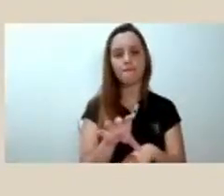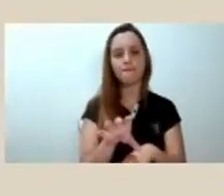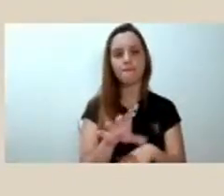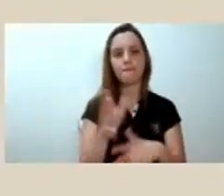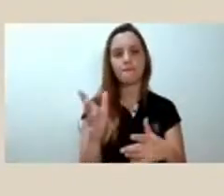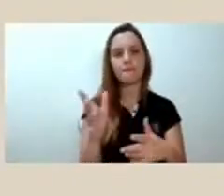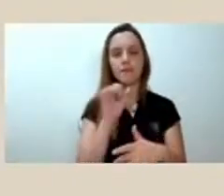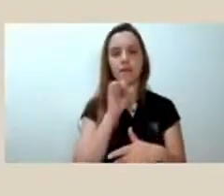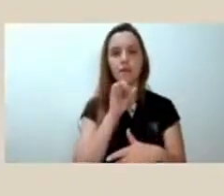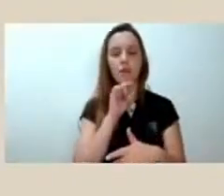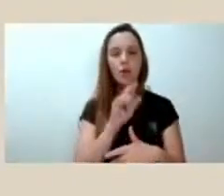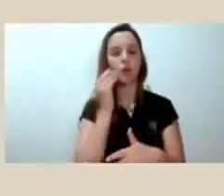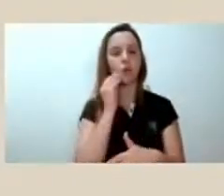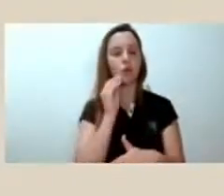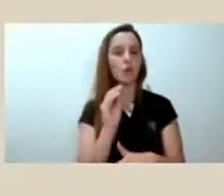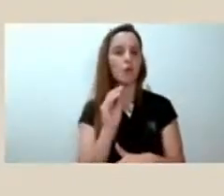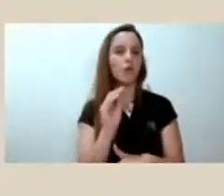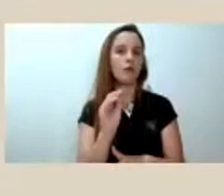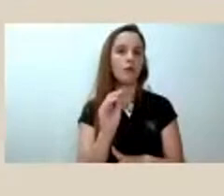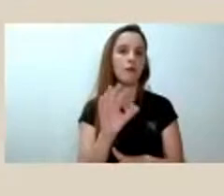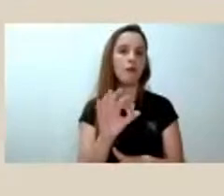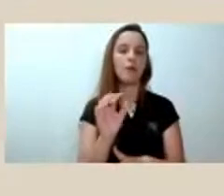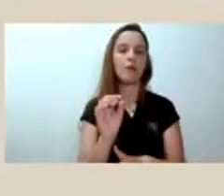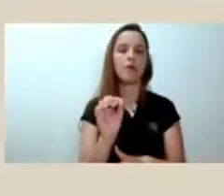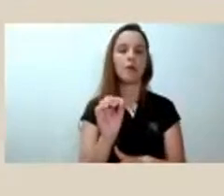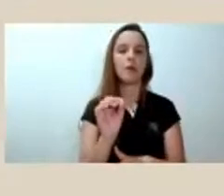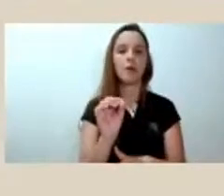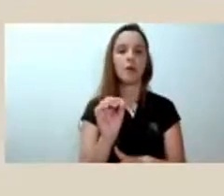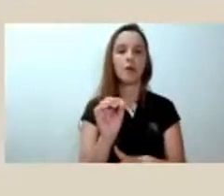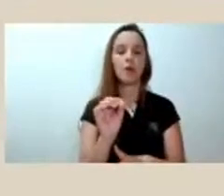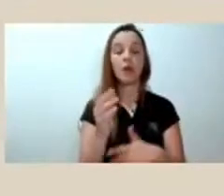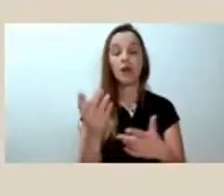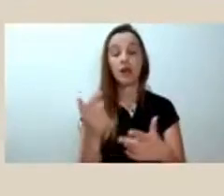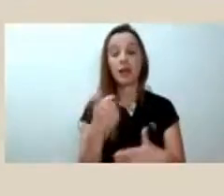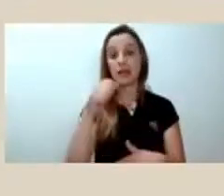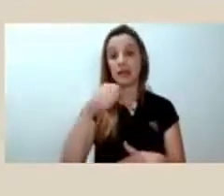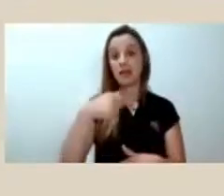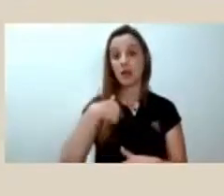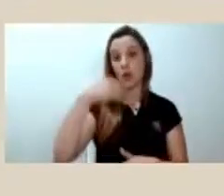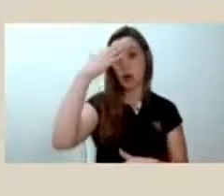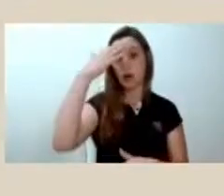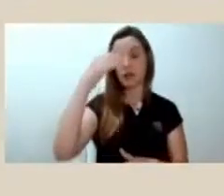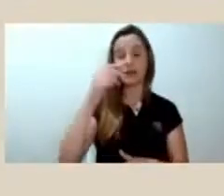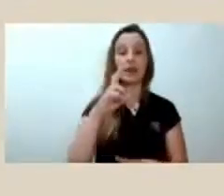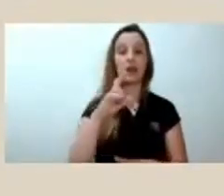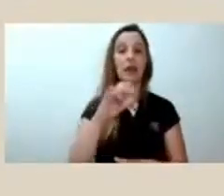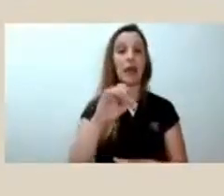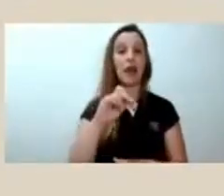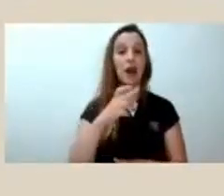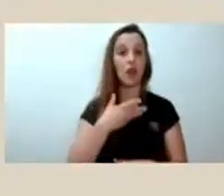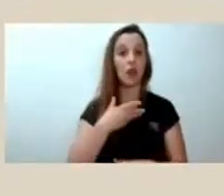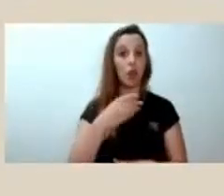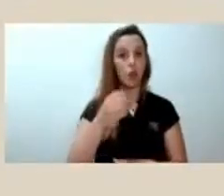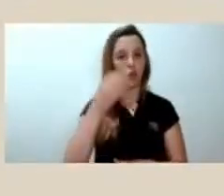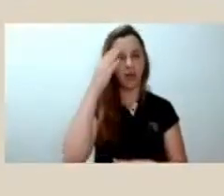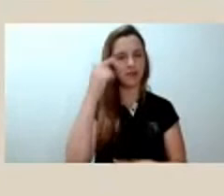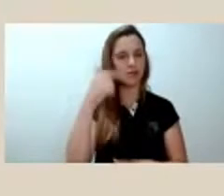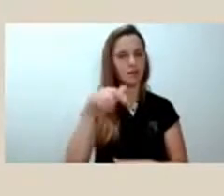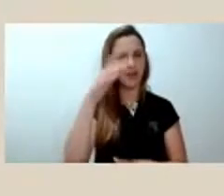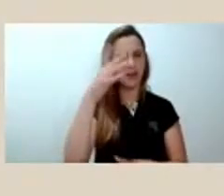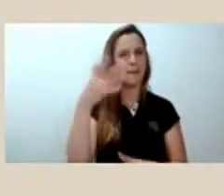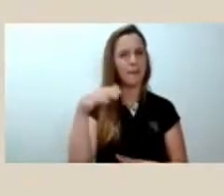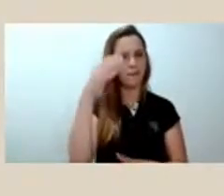distorted lenses actually? Yeah, I mean, I think Ricardo may have more to say about this, right?